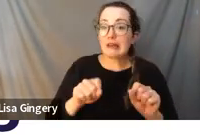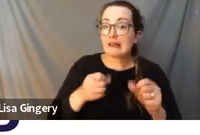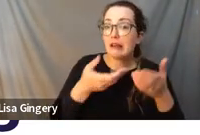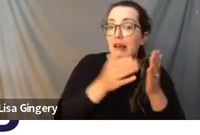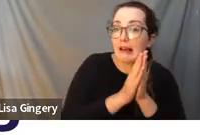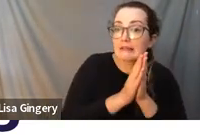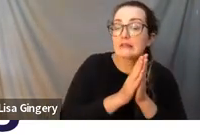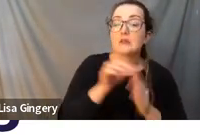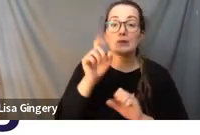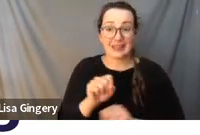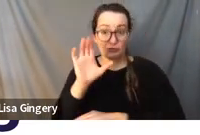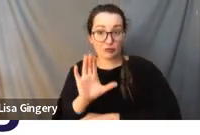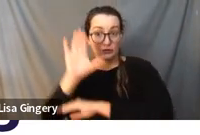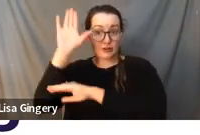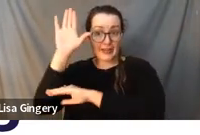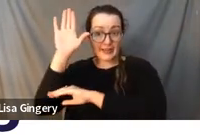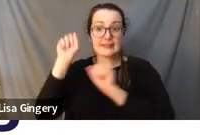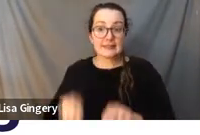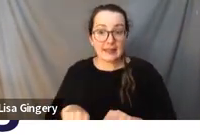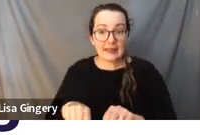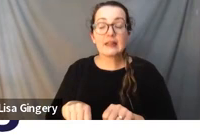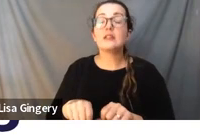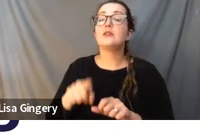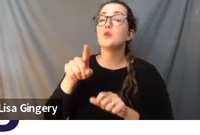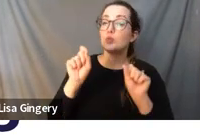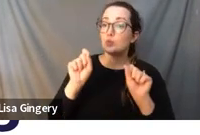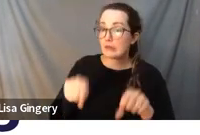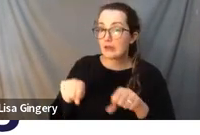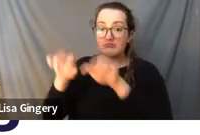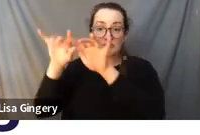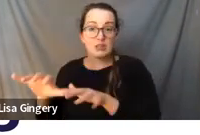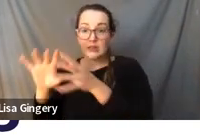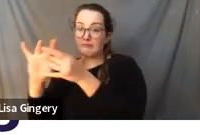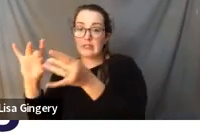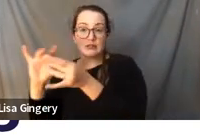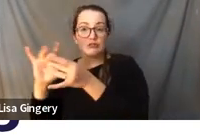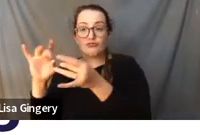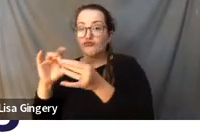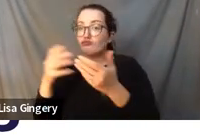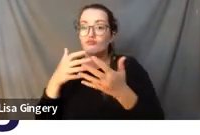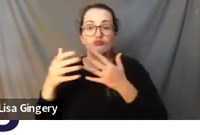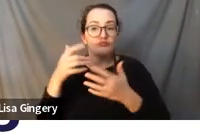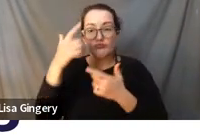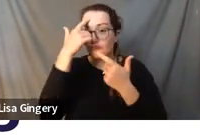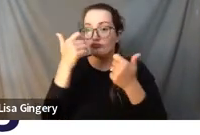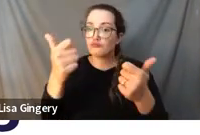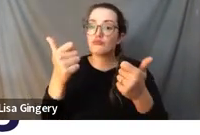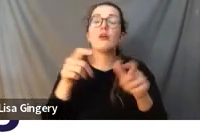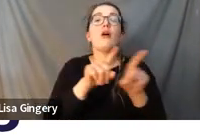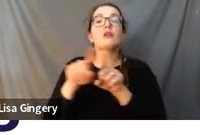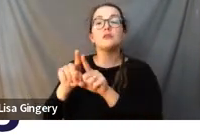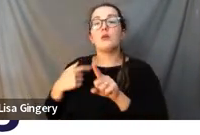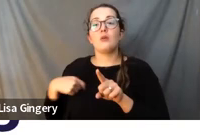your hand, use that feature on Zoom, or you can just type in the chat. And we'll also be asking some questions throughout